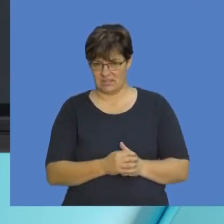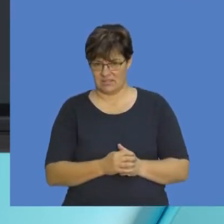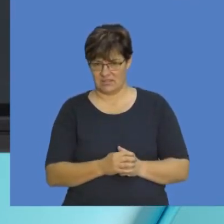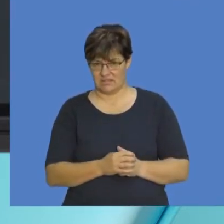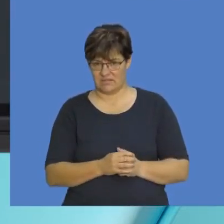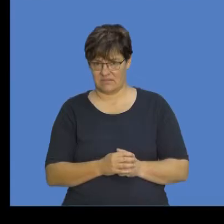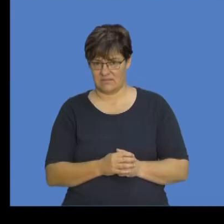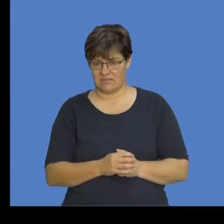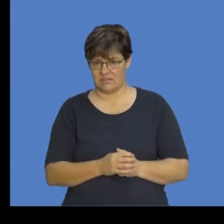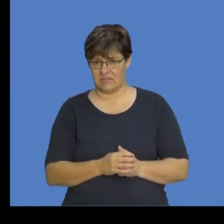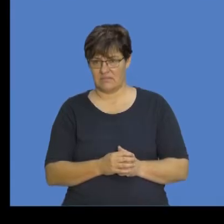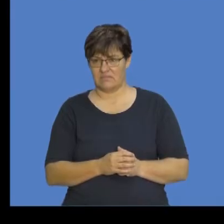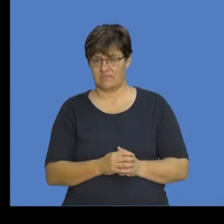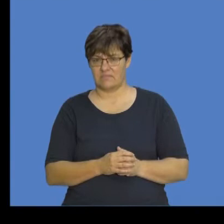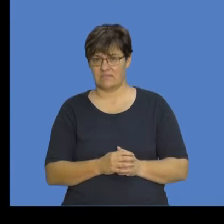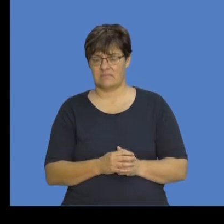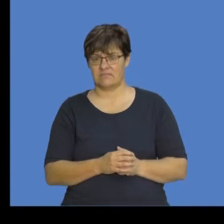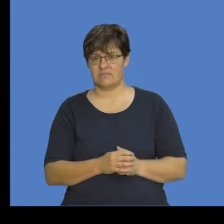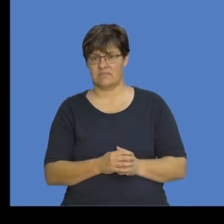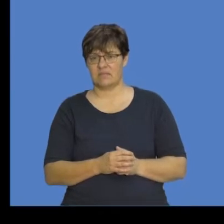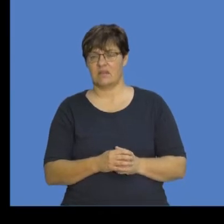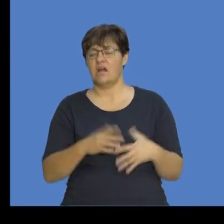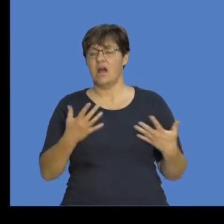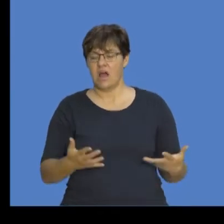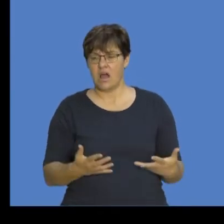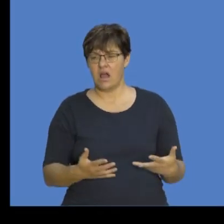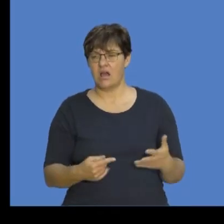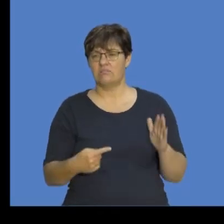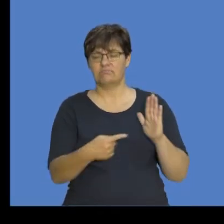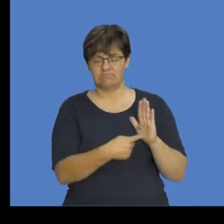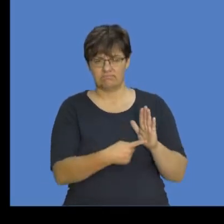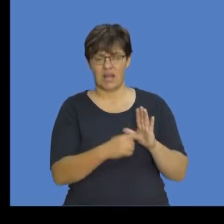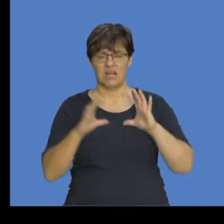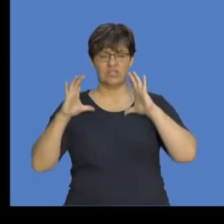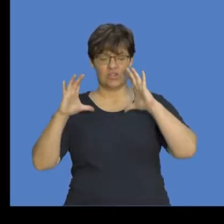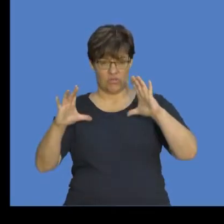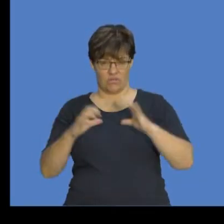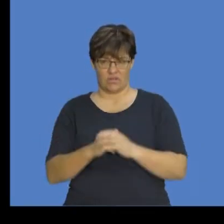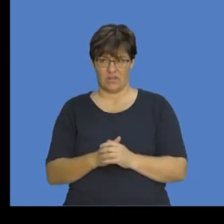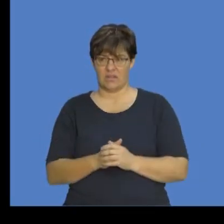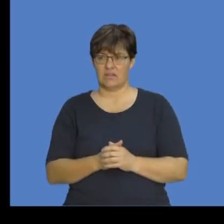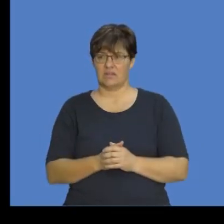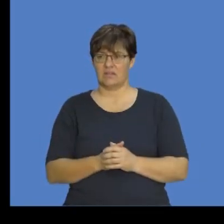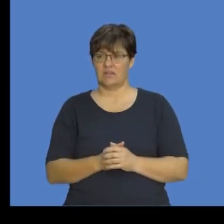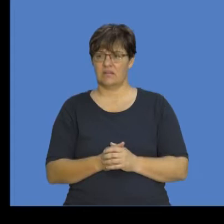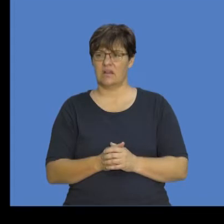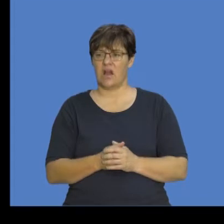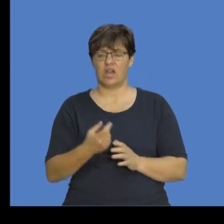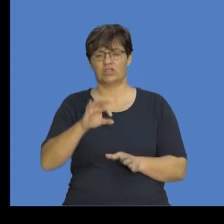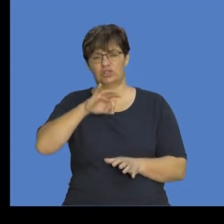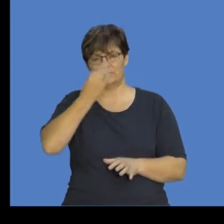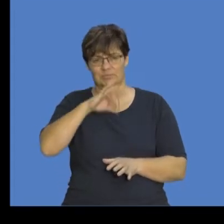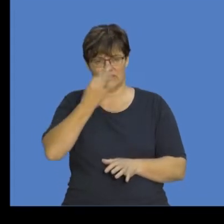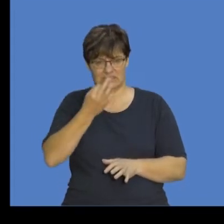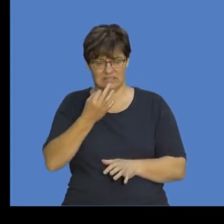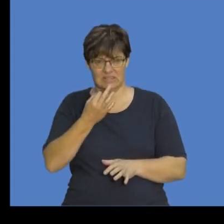us. So this is a pie chart. So what is the following pie chart shows the favorite